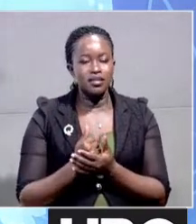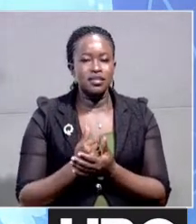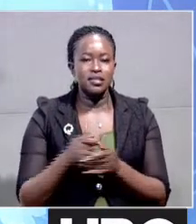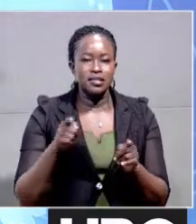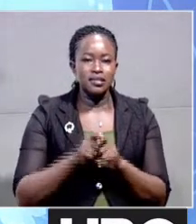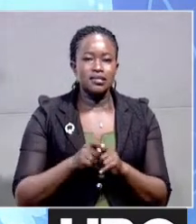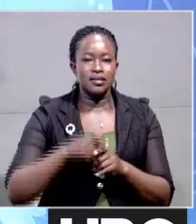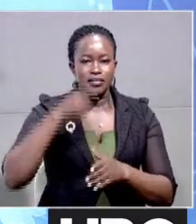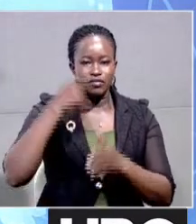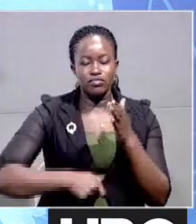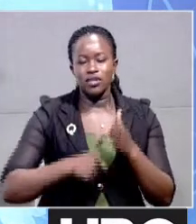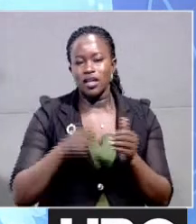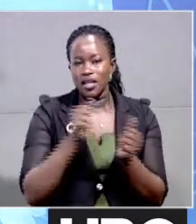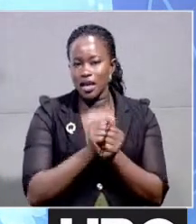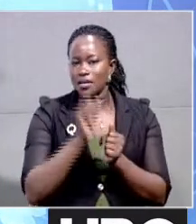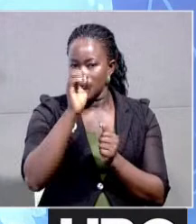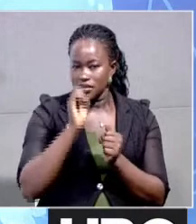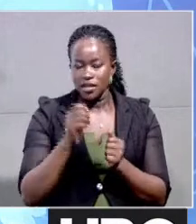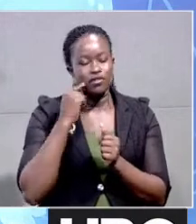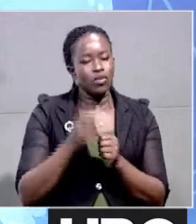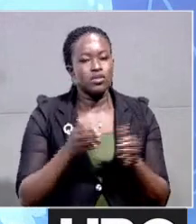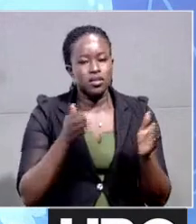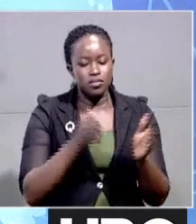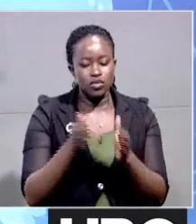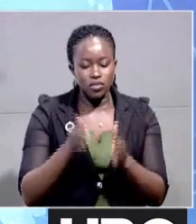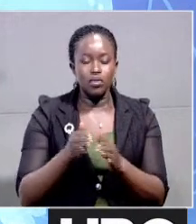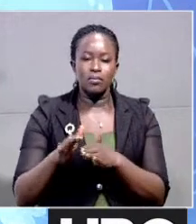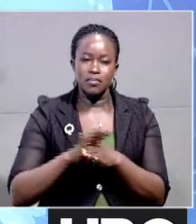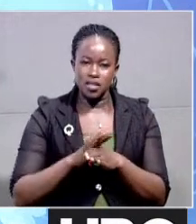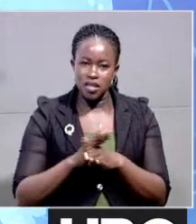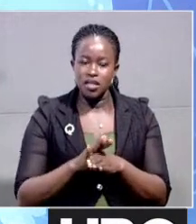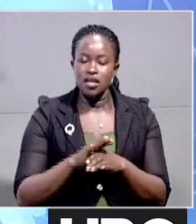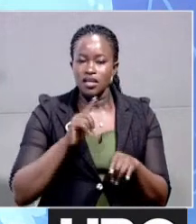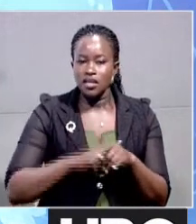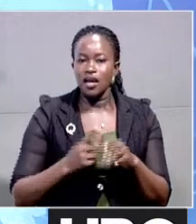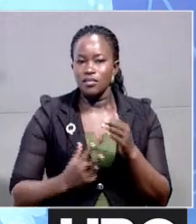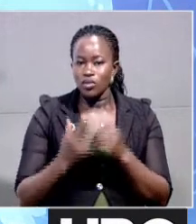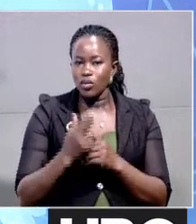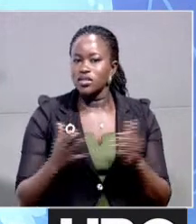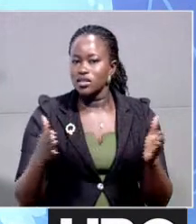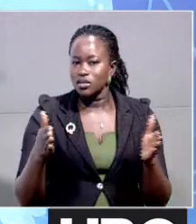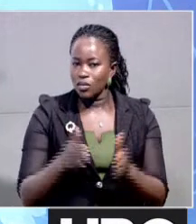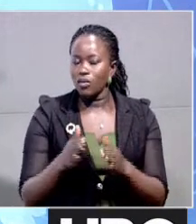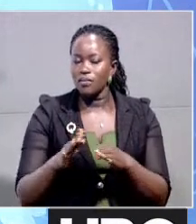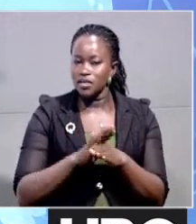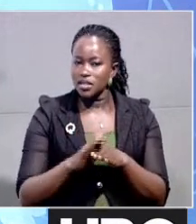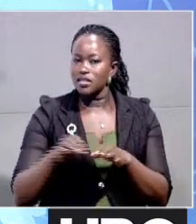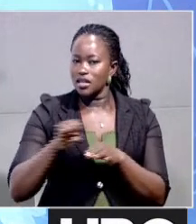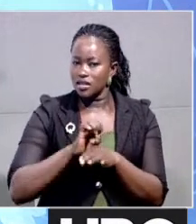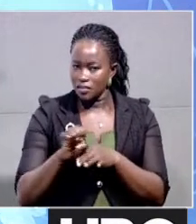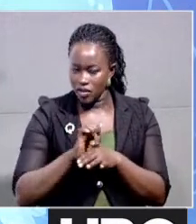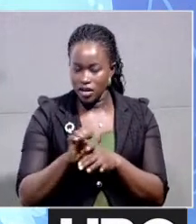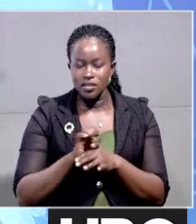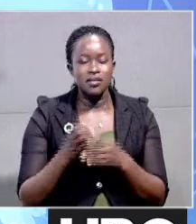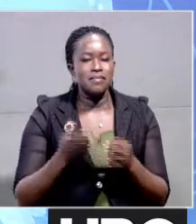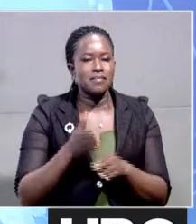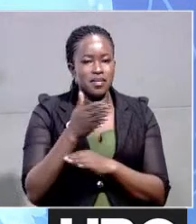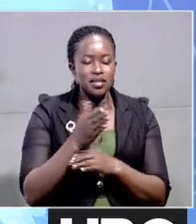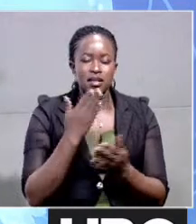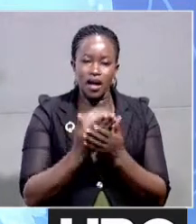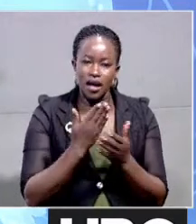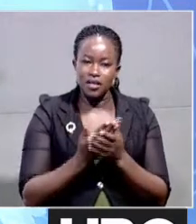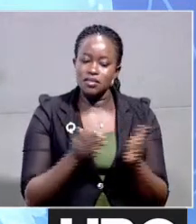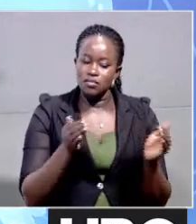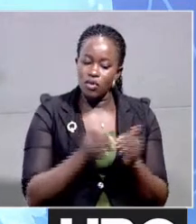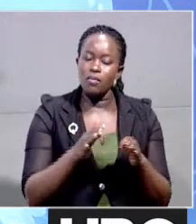of 10% for small businesses. Now, while launching the Small Business Enterprises, Minister David Bahati asked retail and